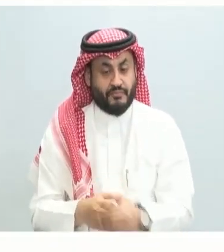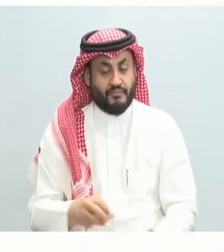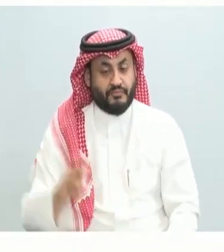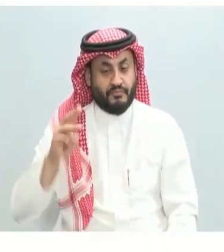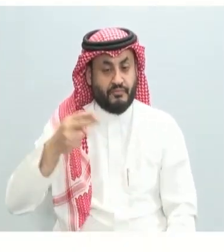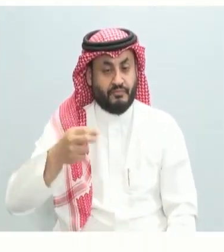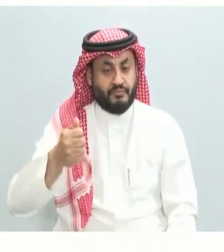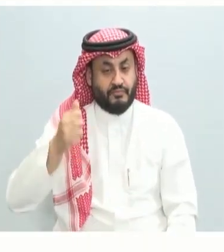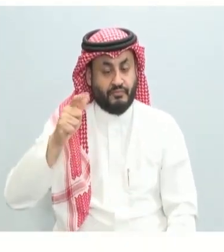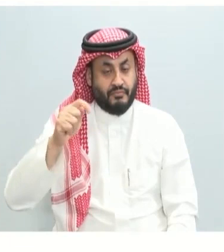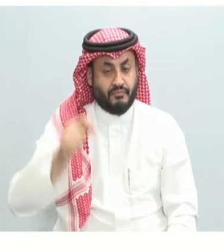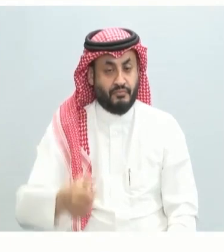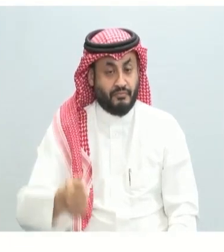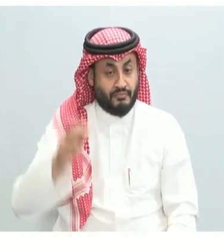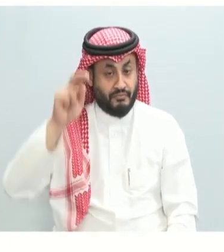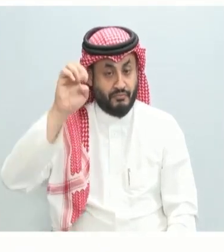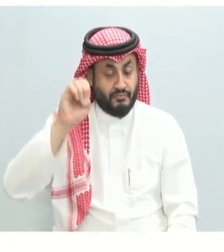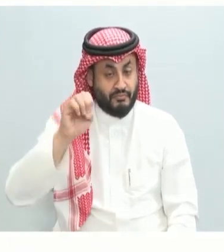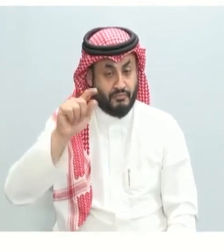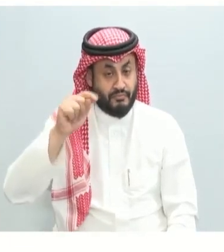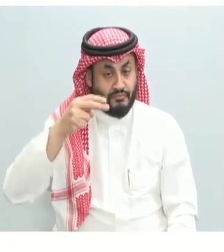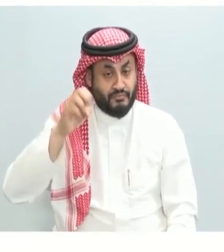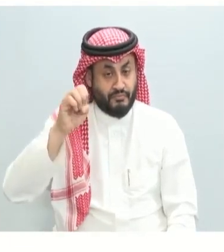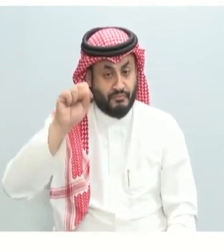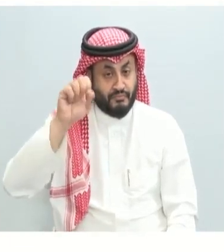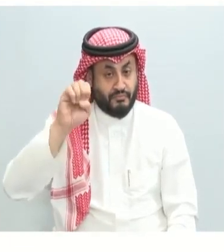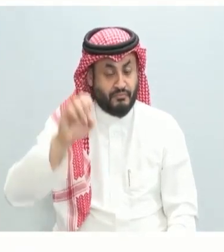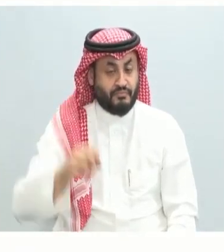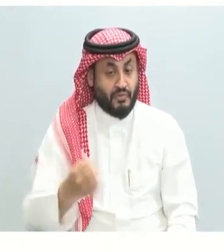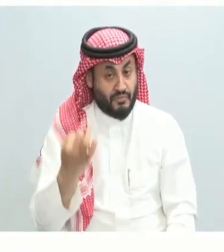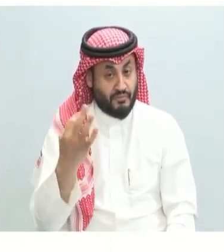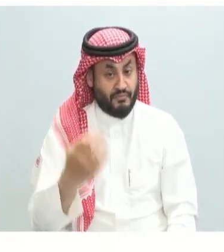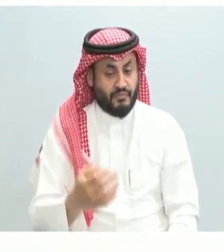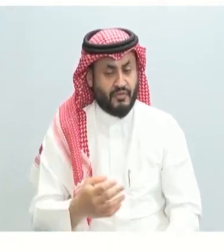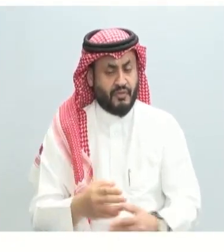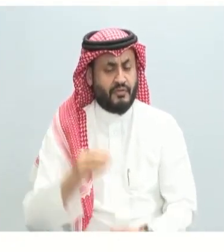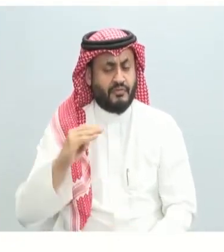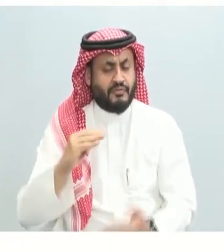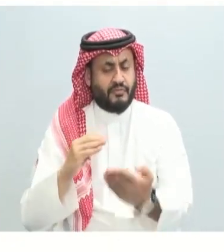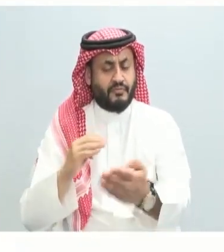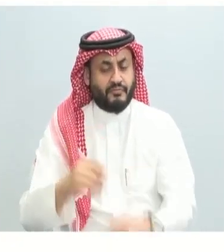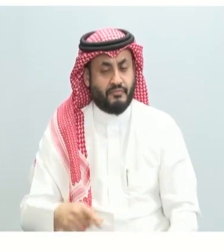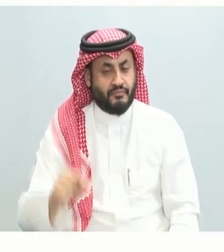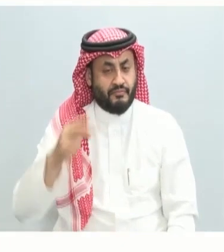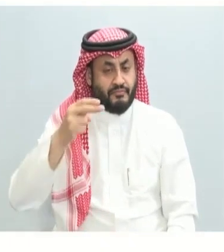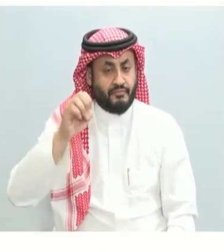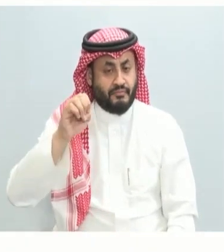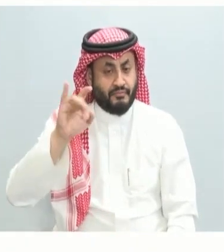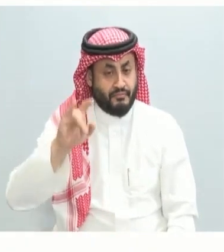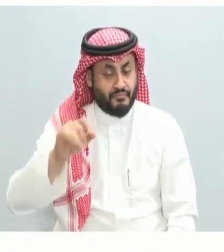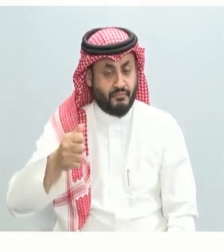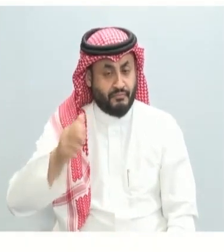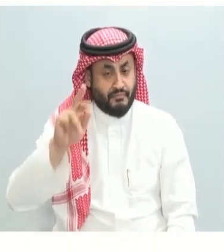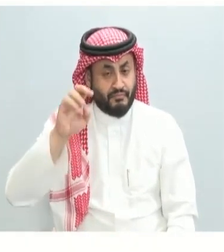What are these? What are these? They are comic books. They